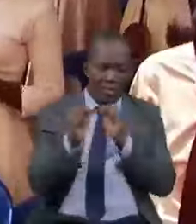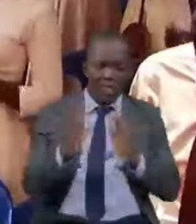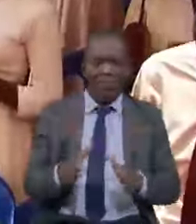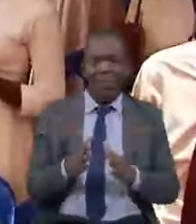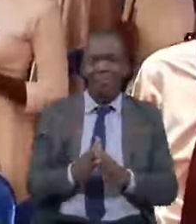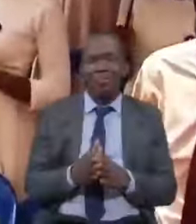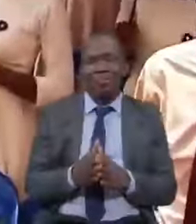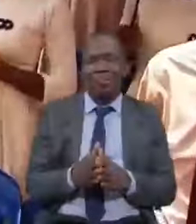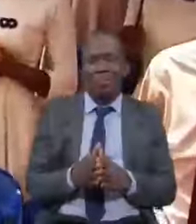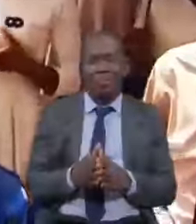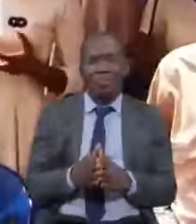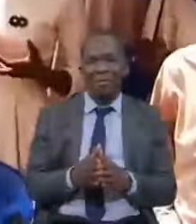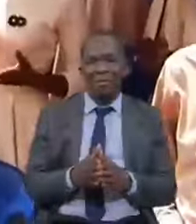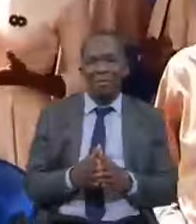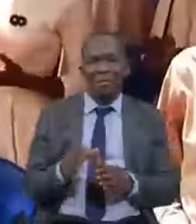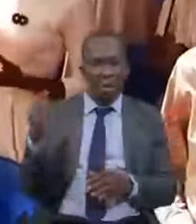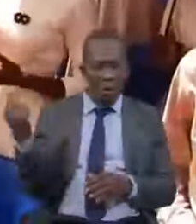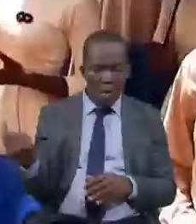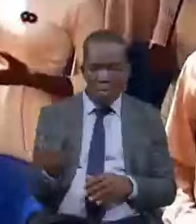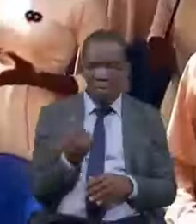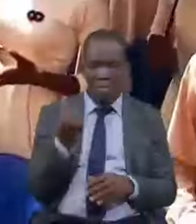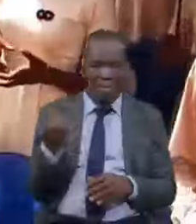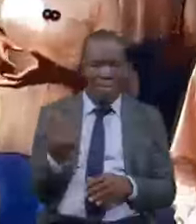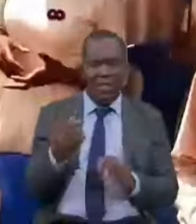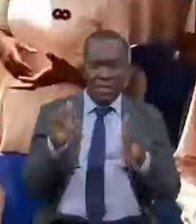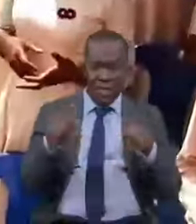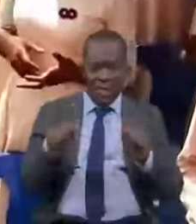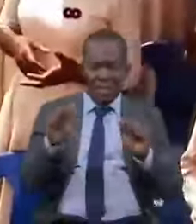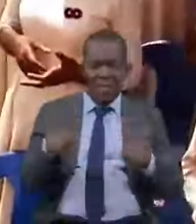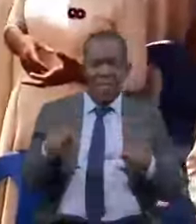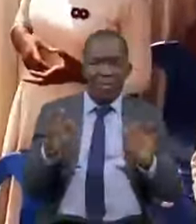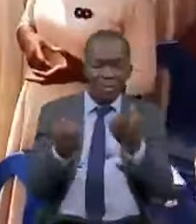Always able Savior.